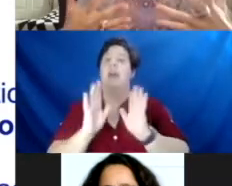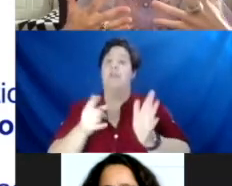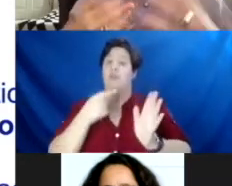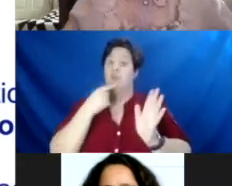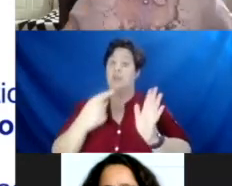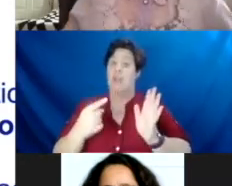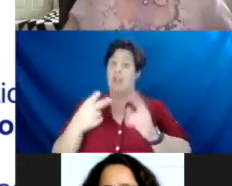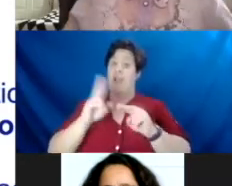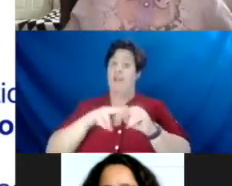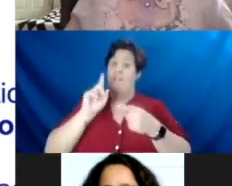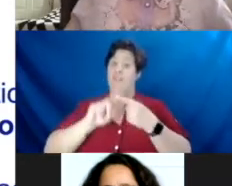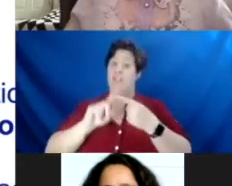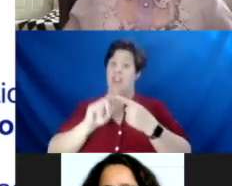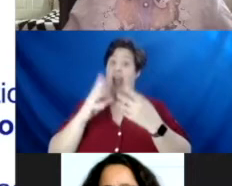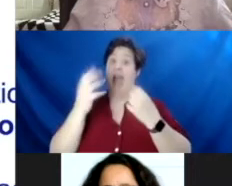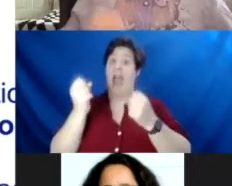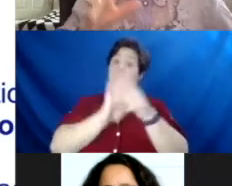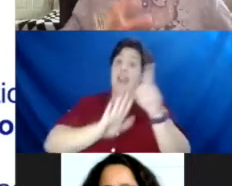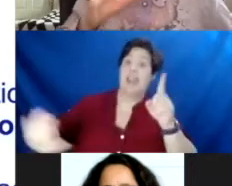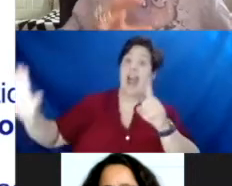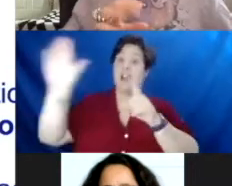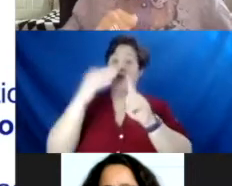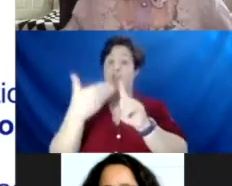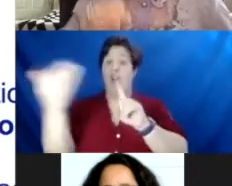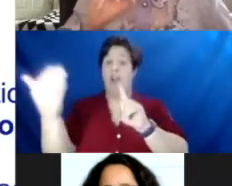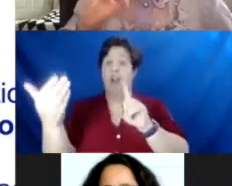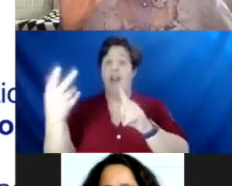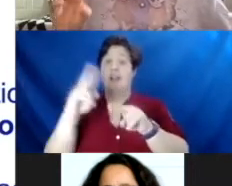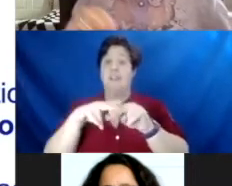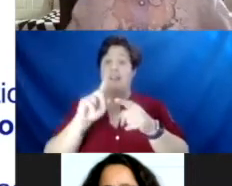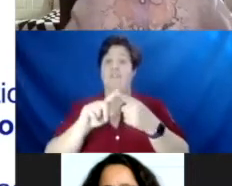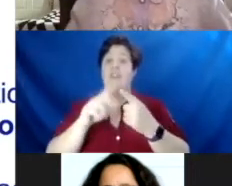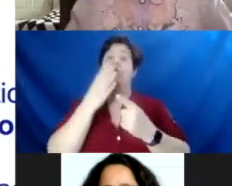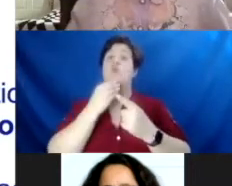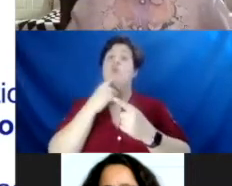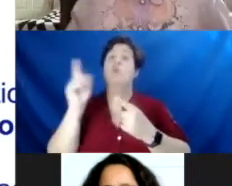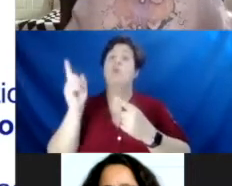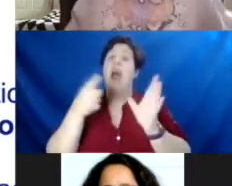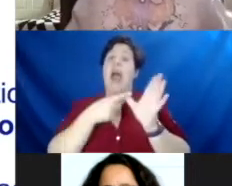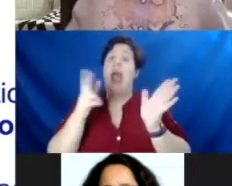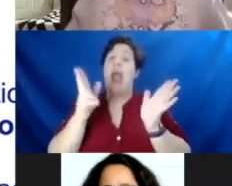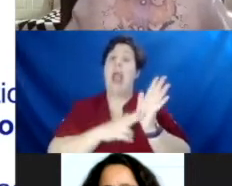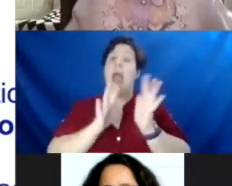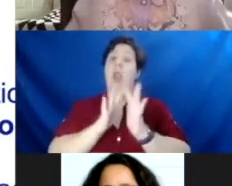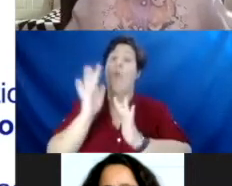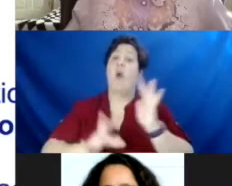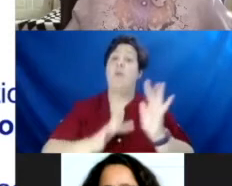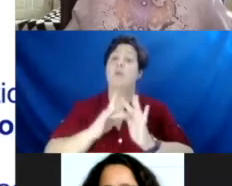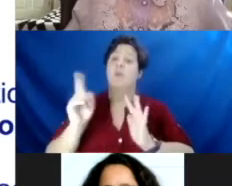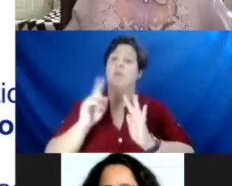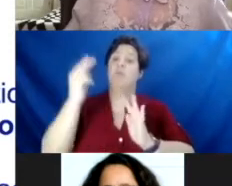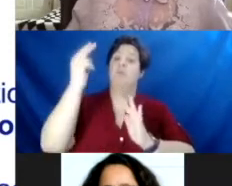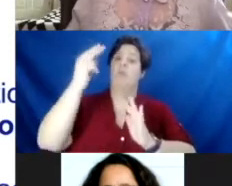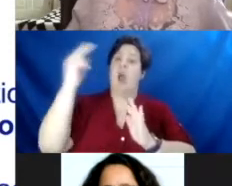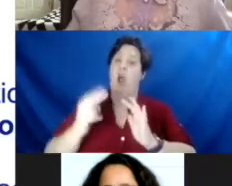for fees that are nationally recognized, you can always use the AN website, that is the artist